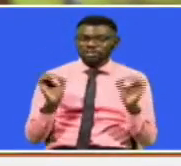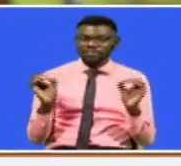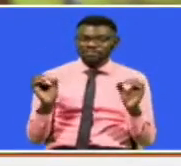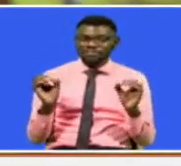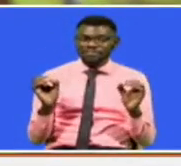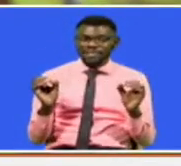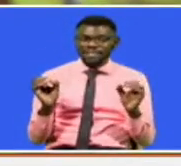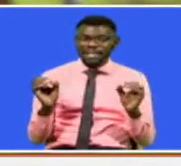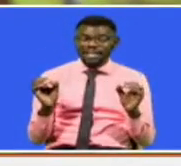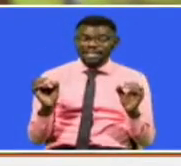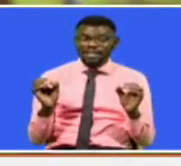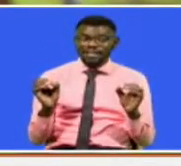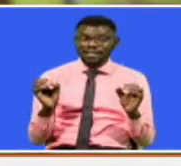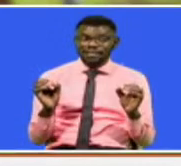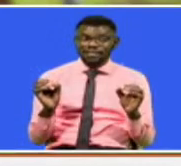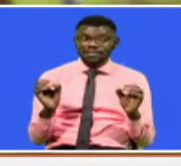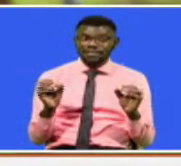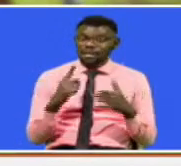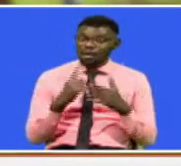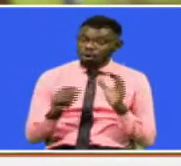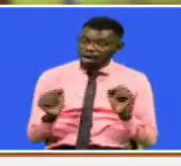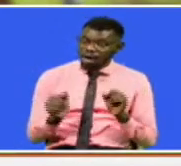And what is to be done